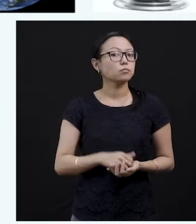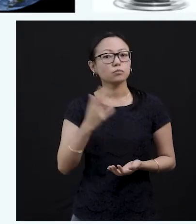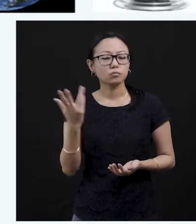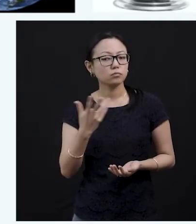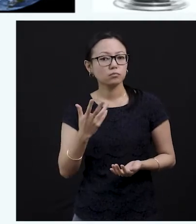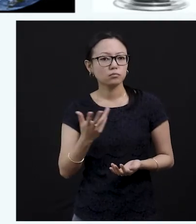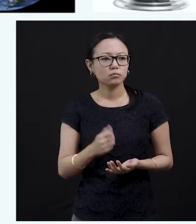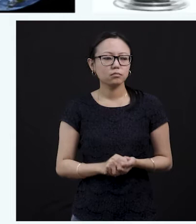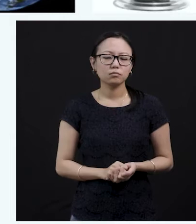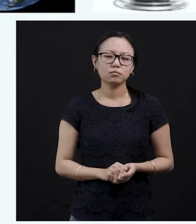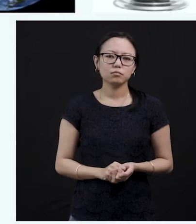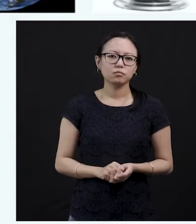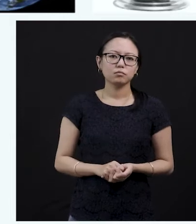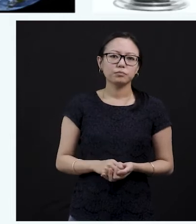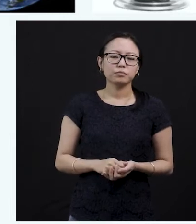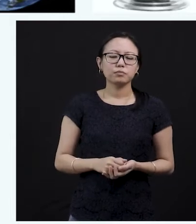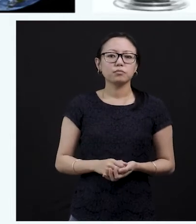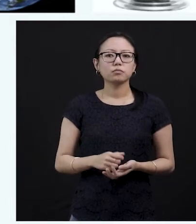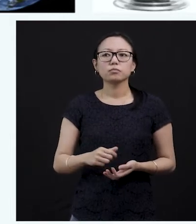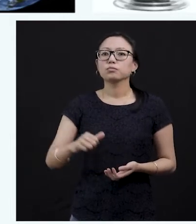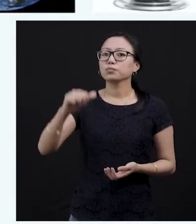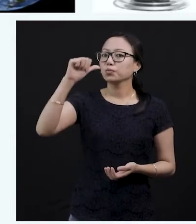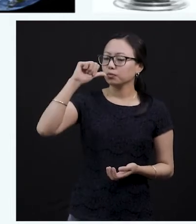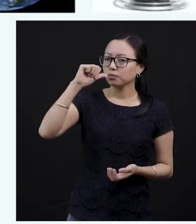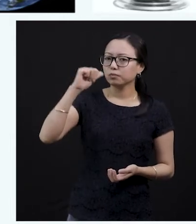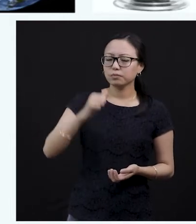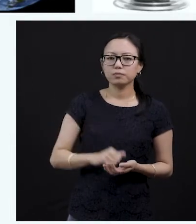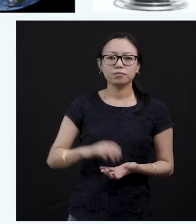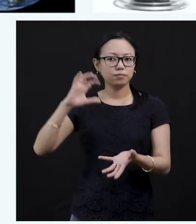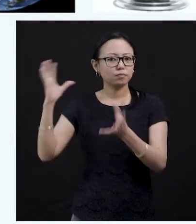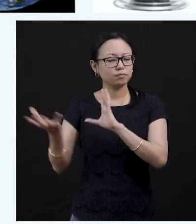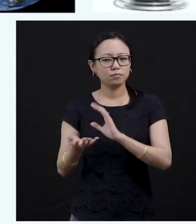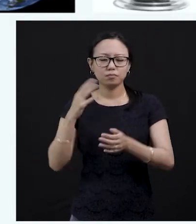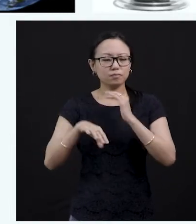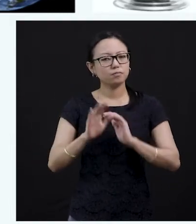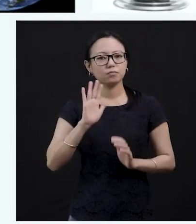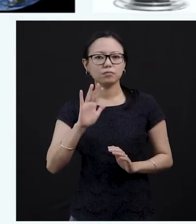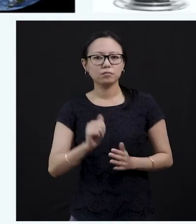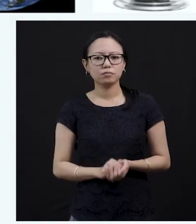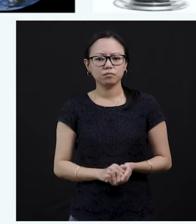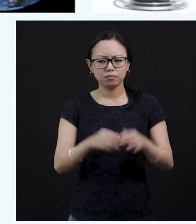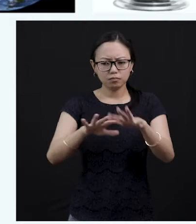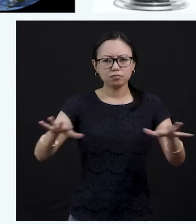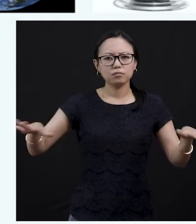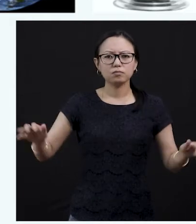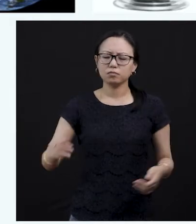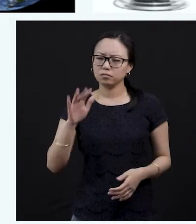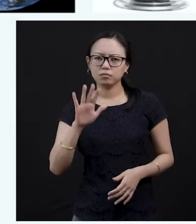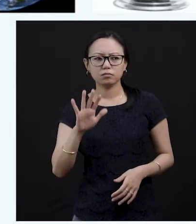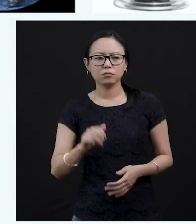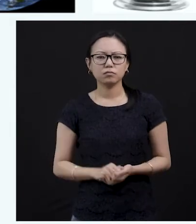special things that the Earth have. One is water and another one is land. Also we